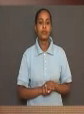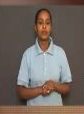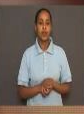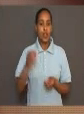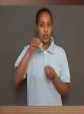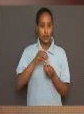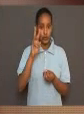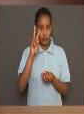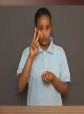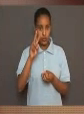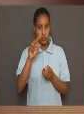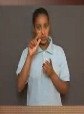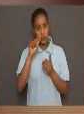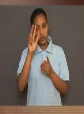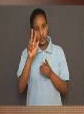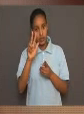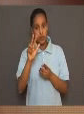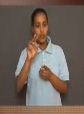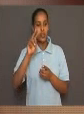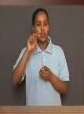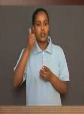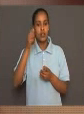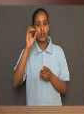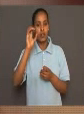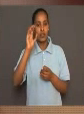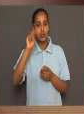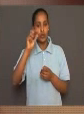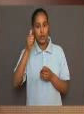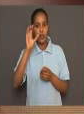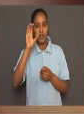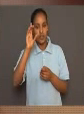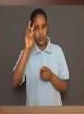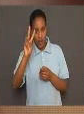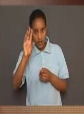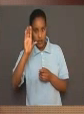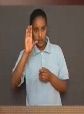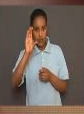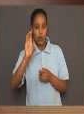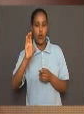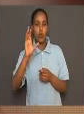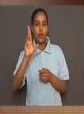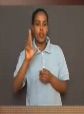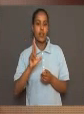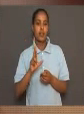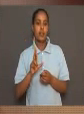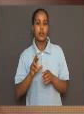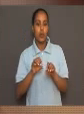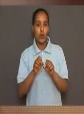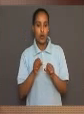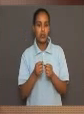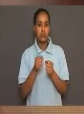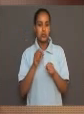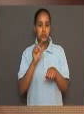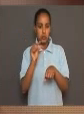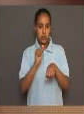Add 2 to 3 grams of sodium dichromate and a few pieces of broken porcelain.